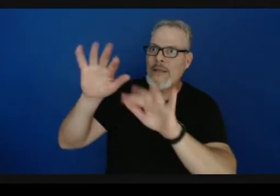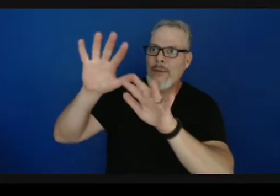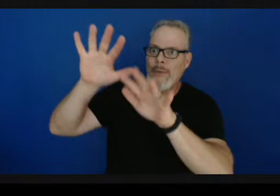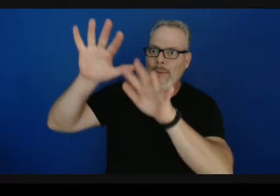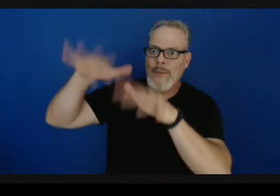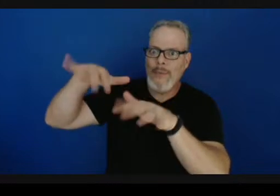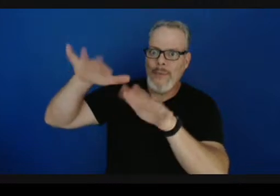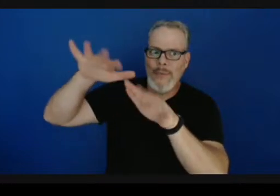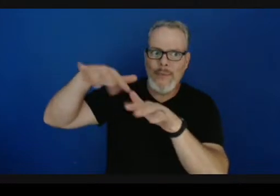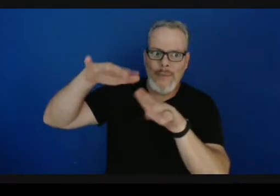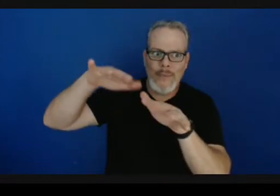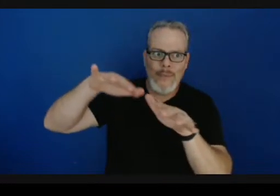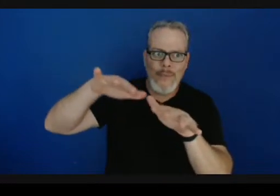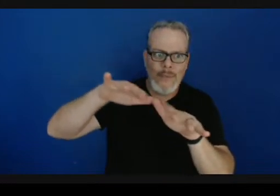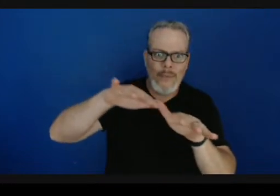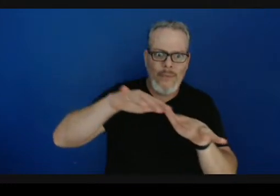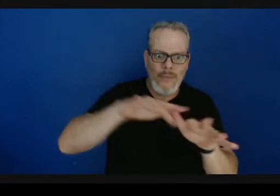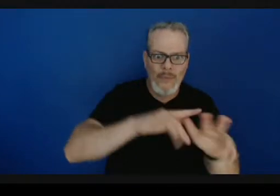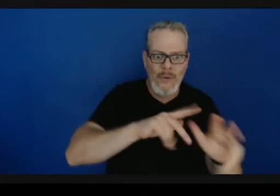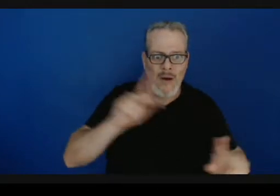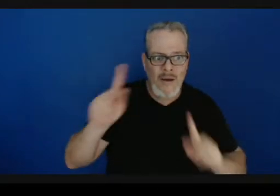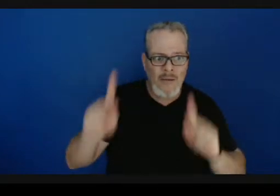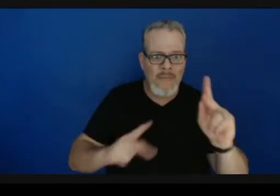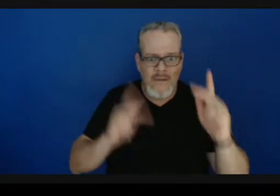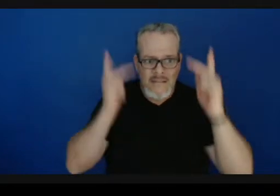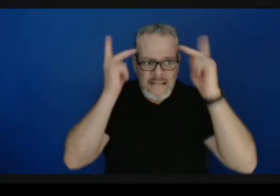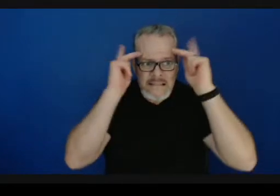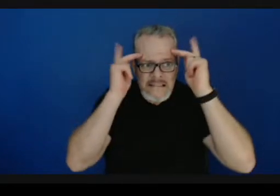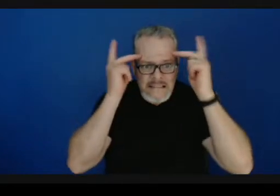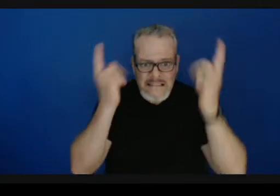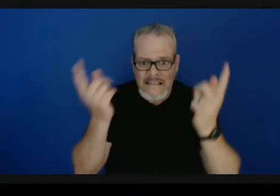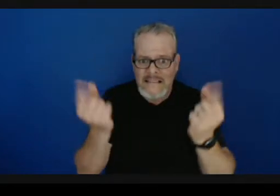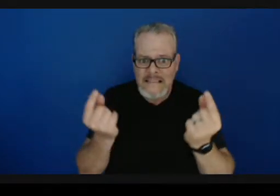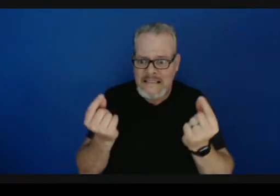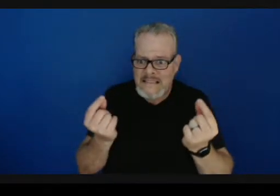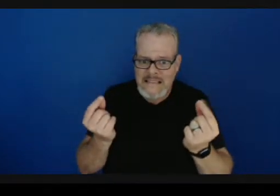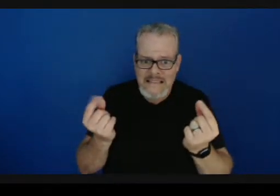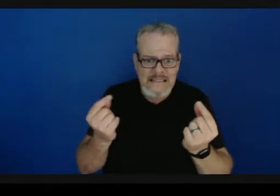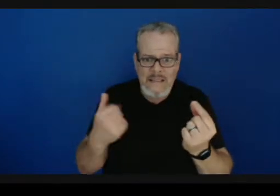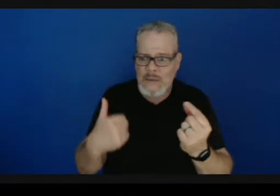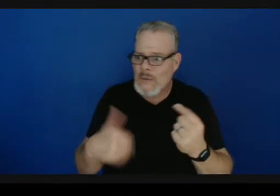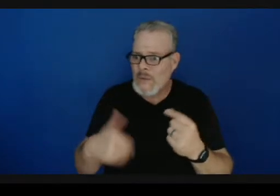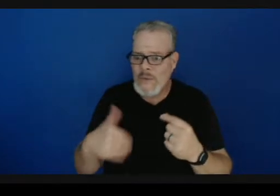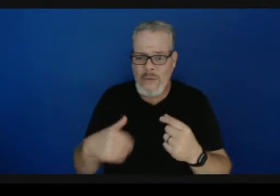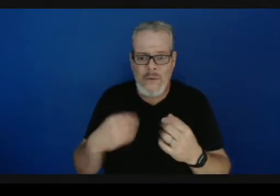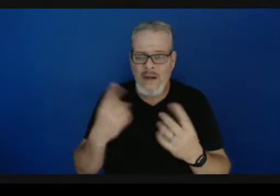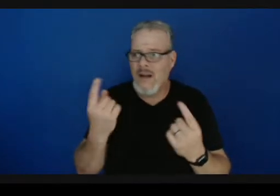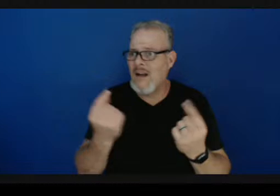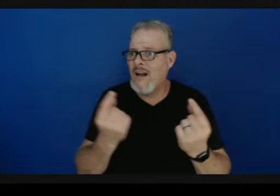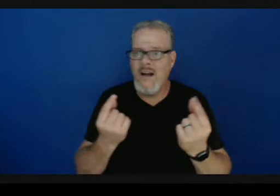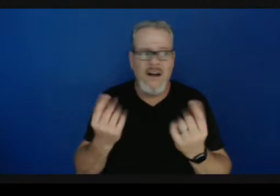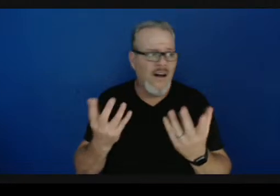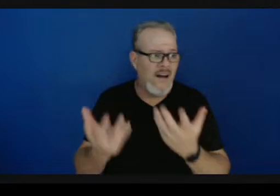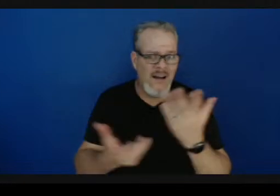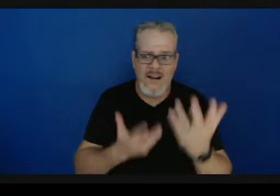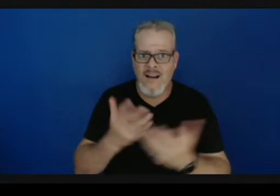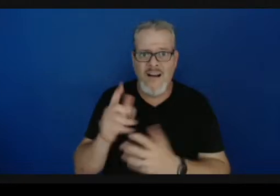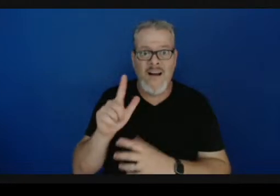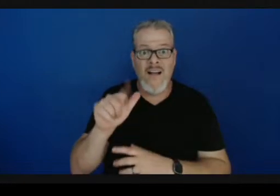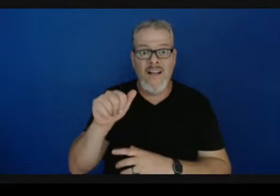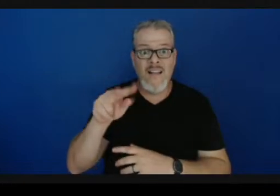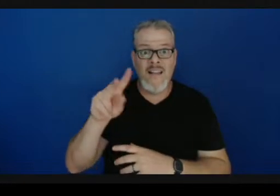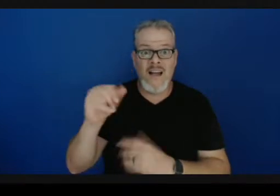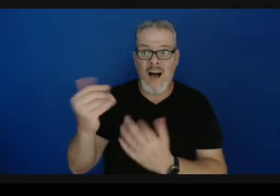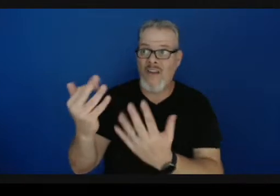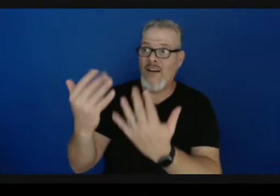and everybody was all pretty much totally thinking that lava was descending upon where they